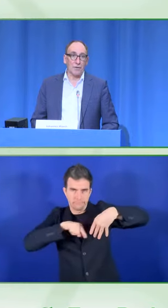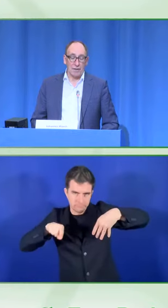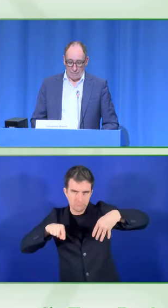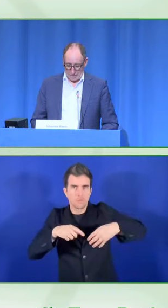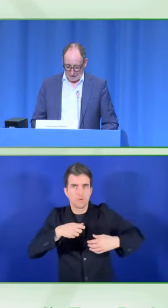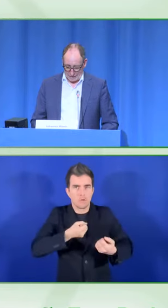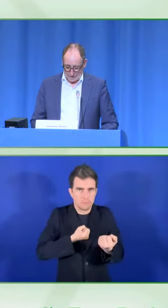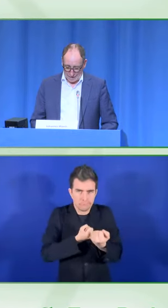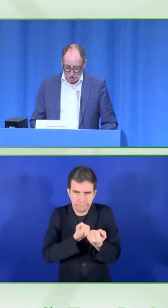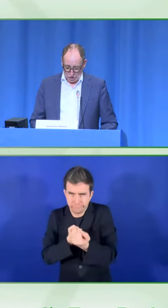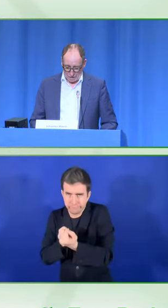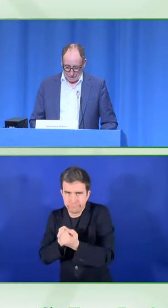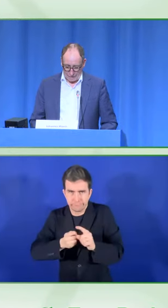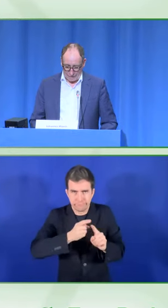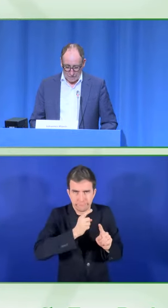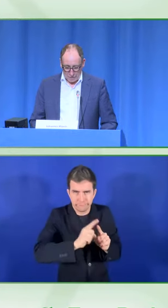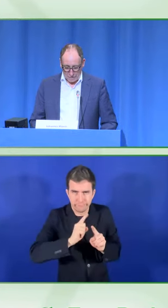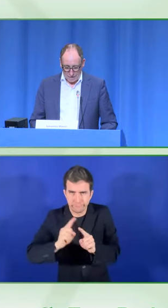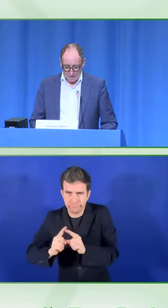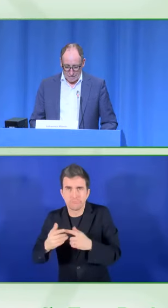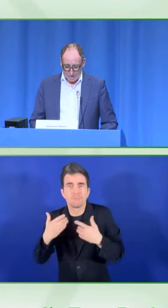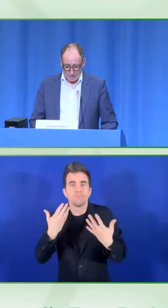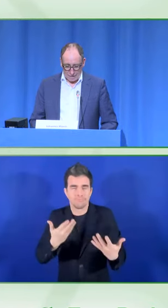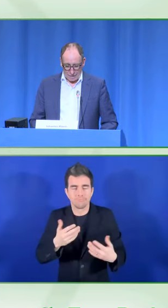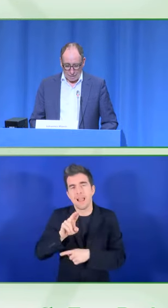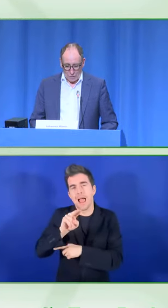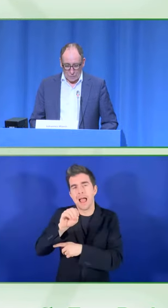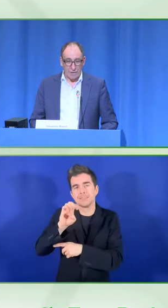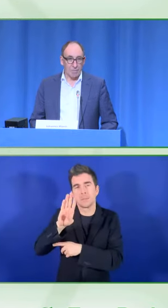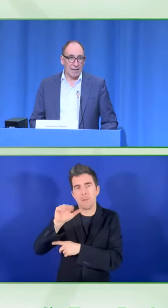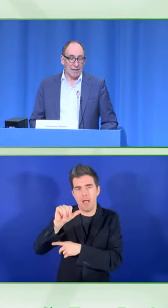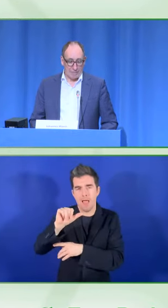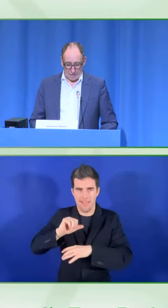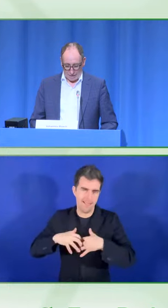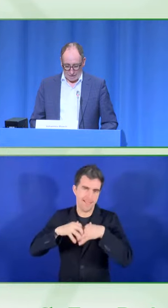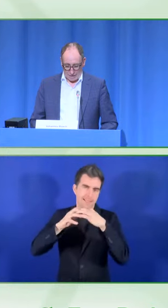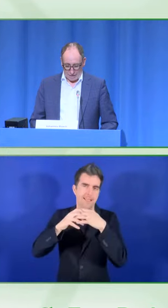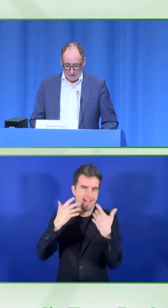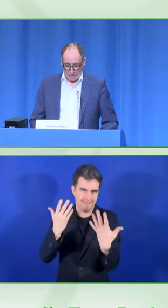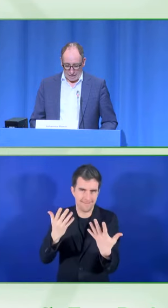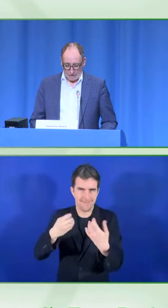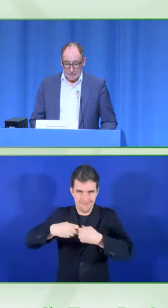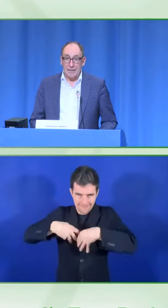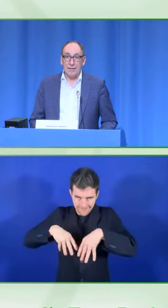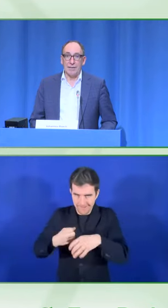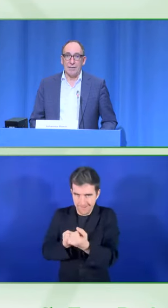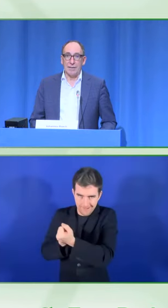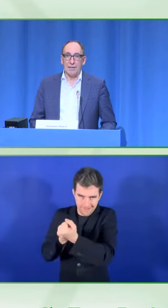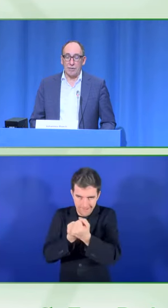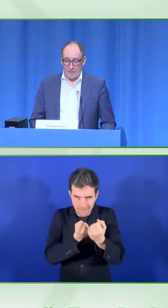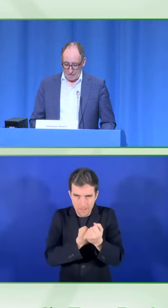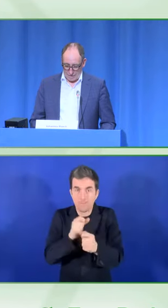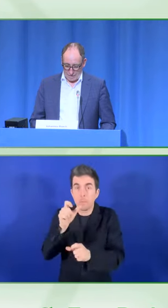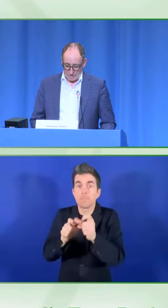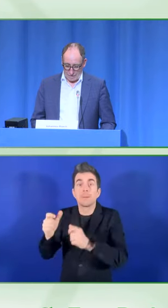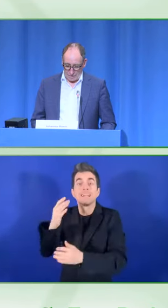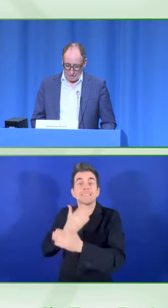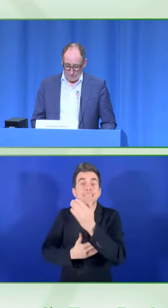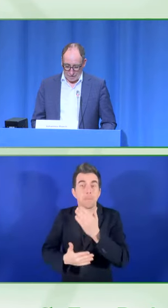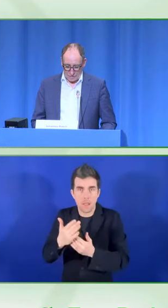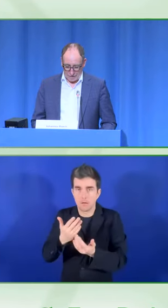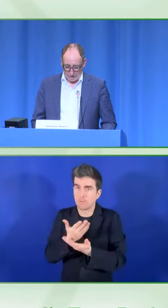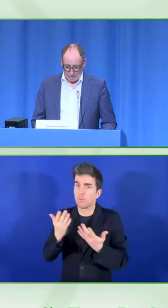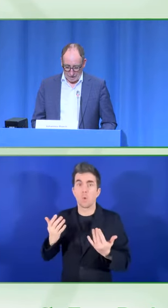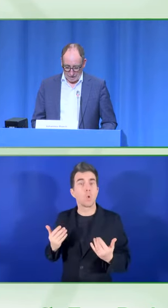of marginalization. The services offered by NEBAR are key instruments in